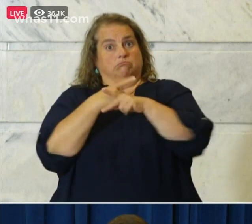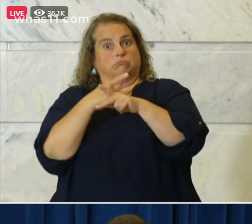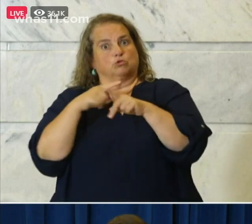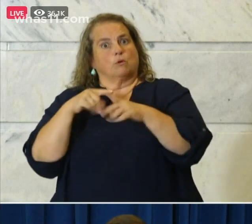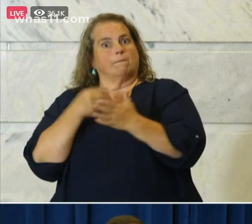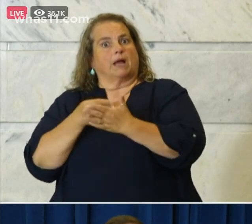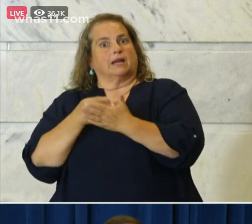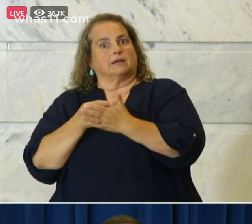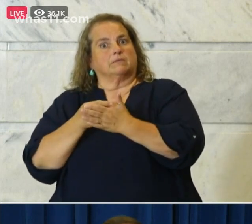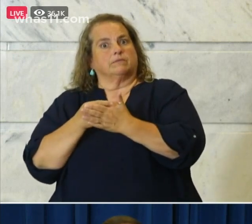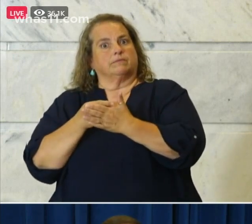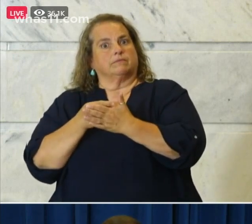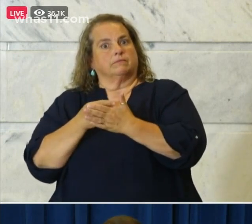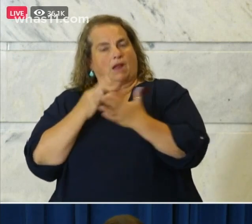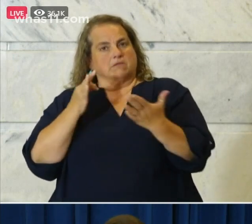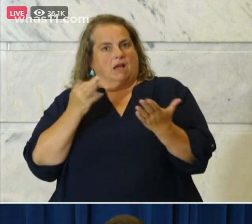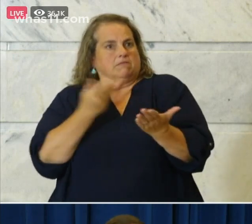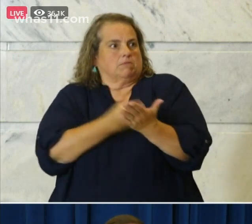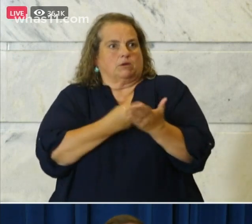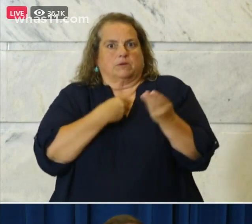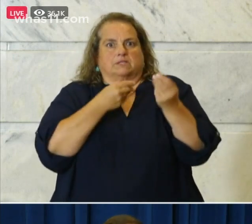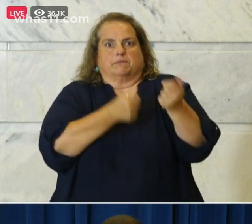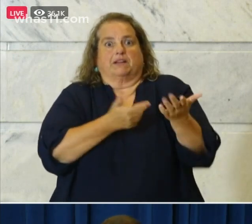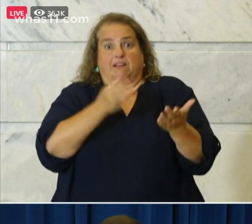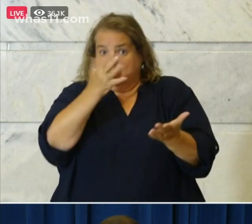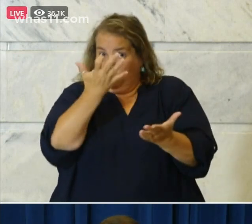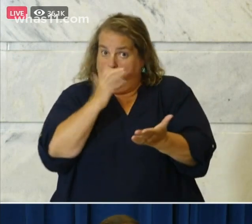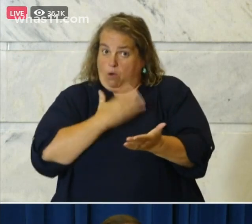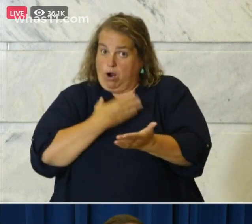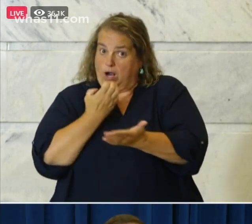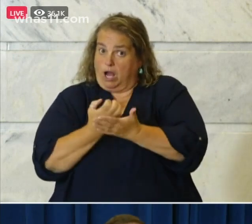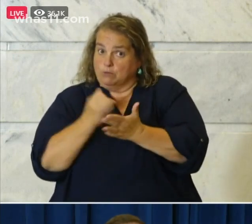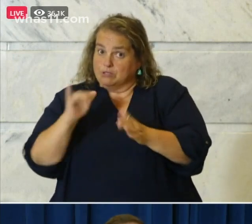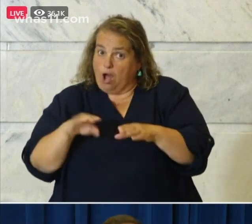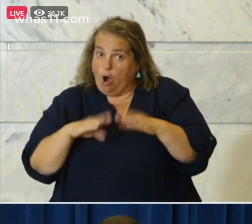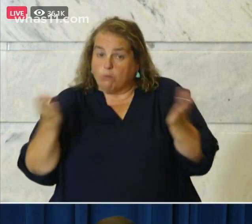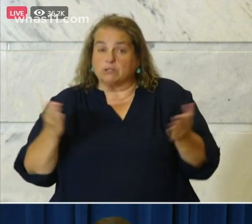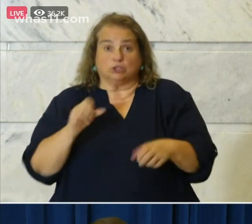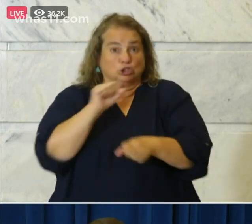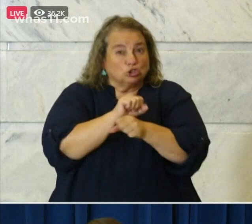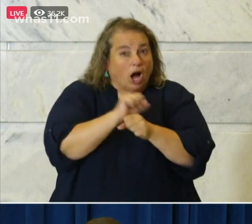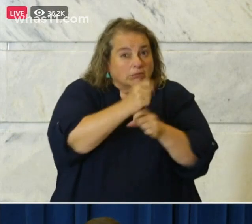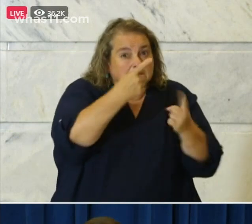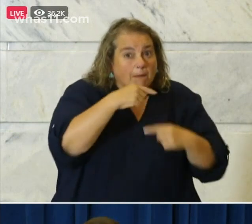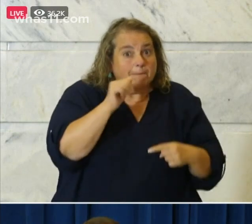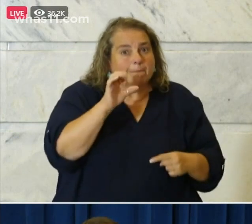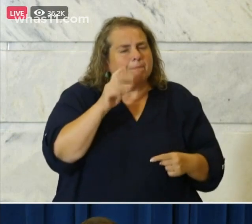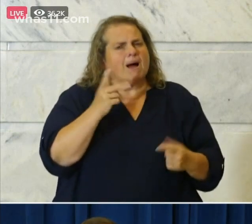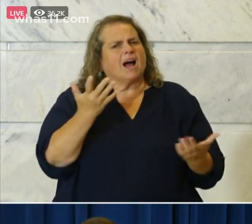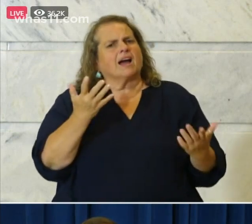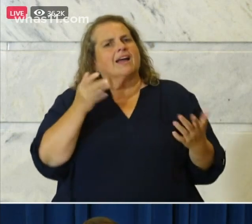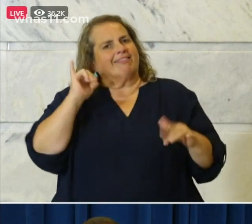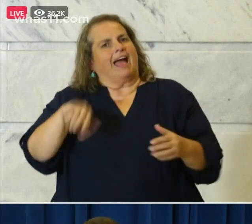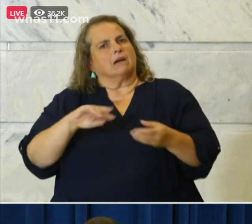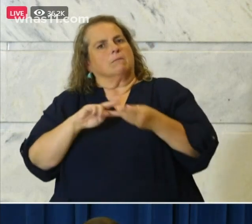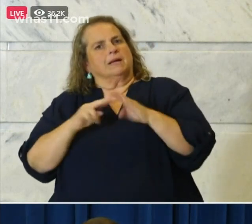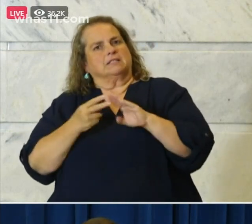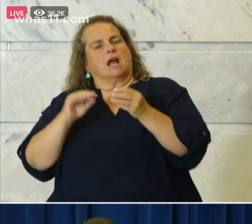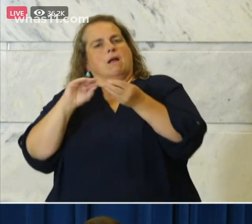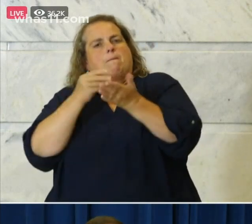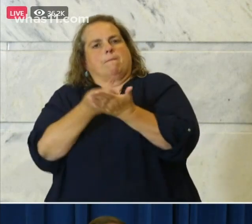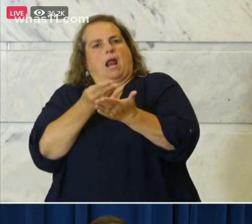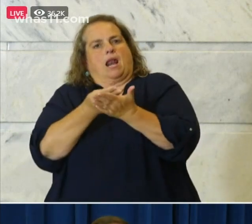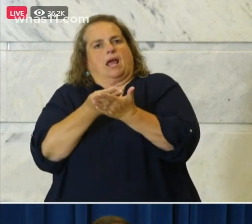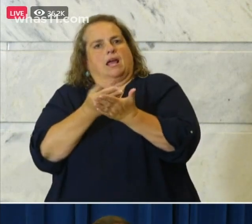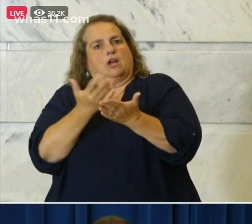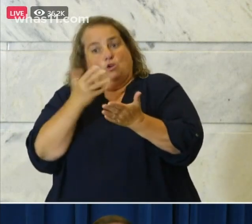Everyone that wants our economy to stay open, that wants to see these jobs come back, that wants us to see us not only reopen, but